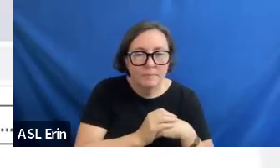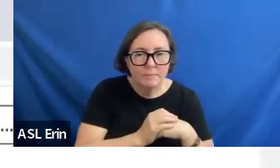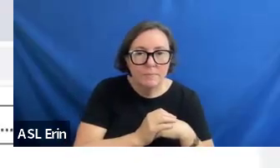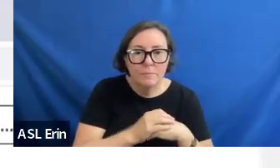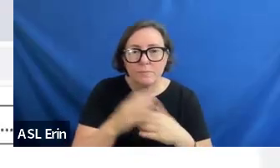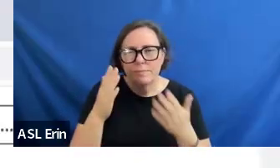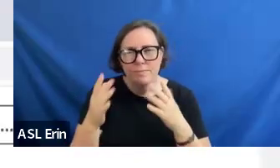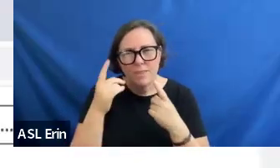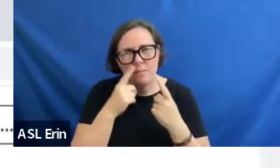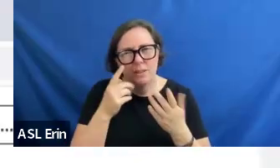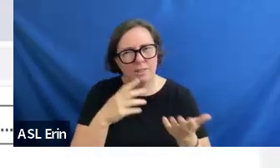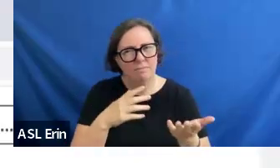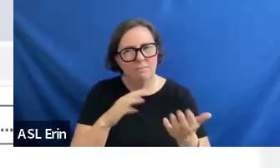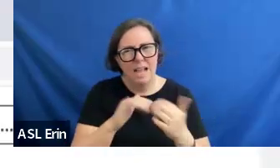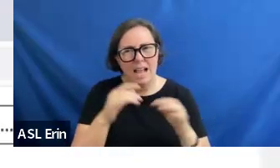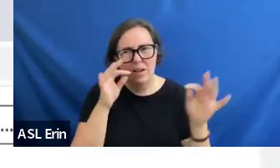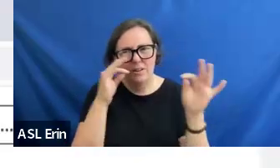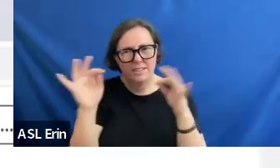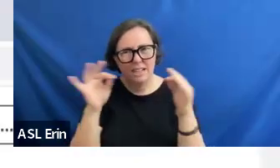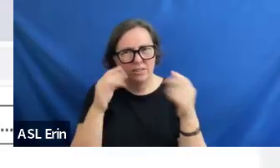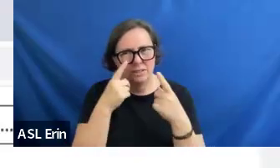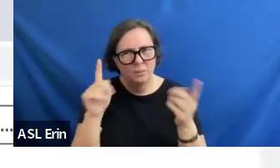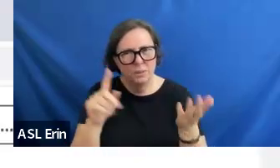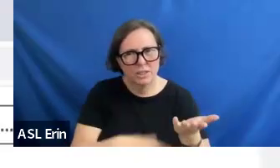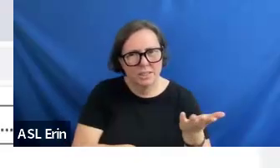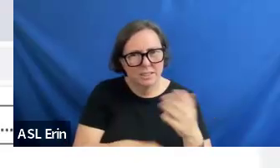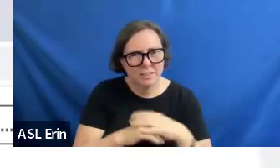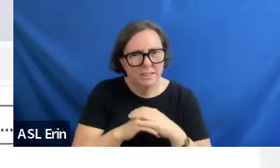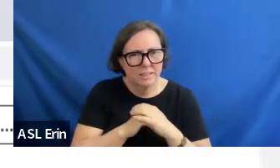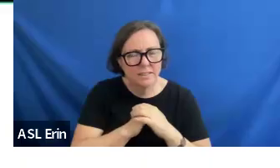You might be wondering, how does eye tracking work?